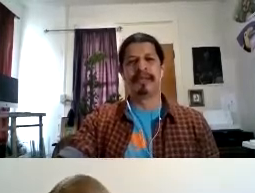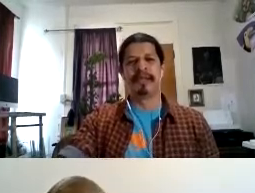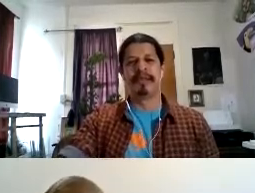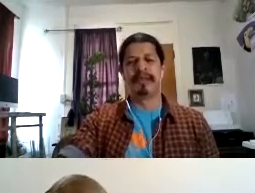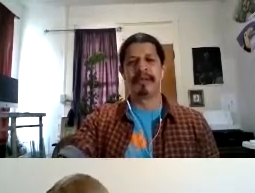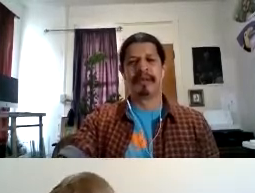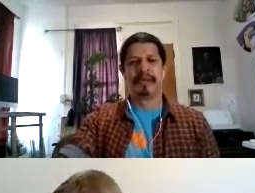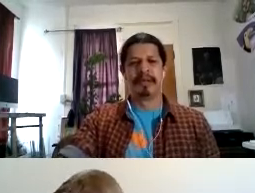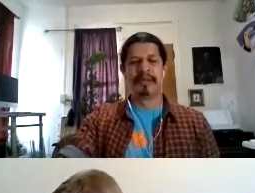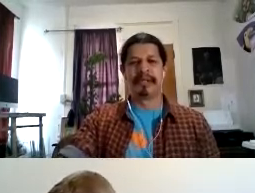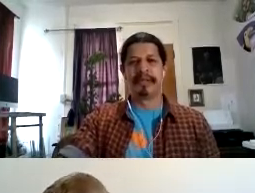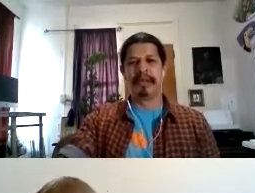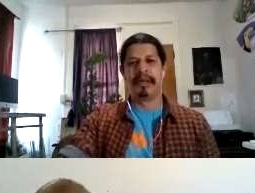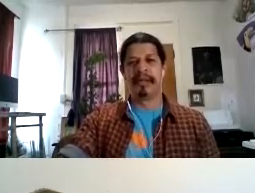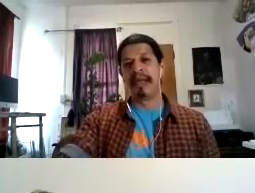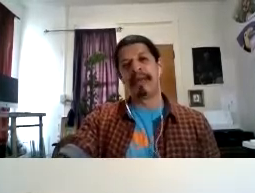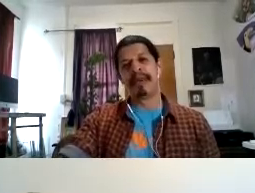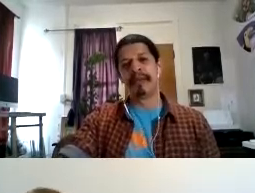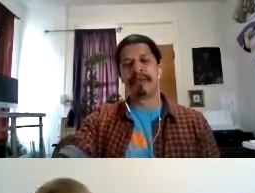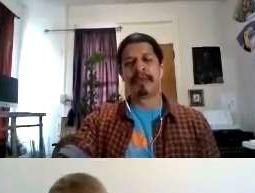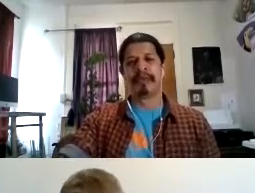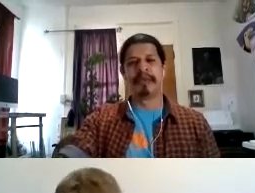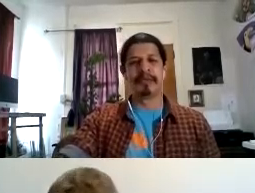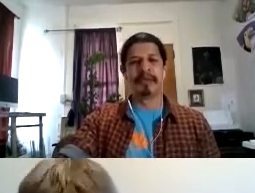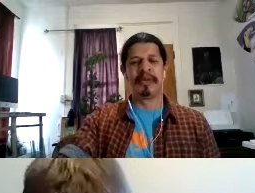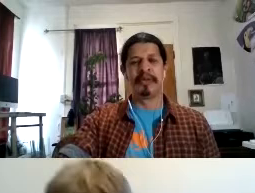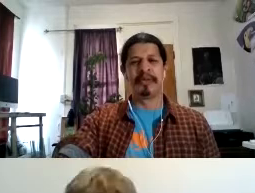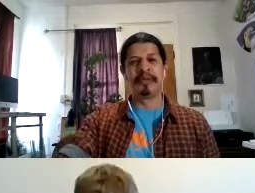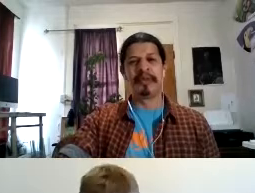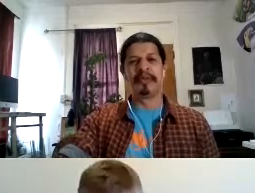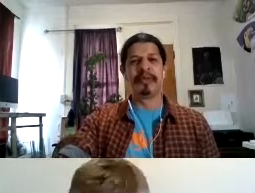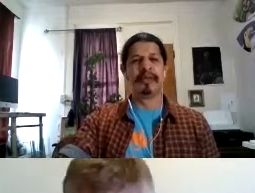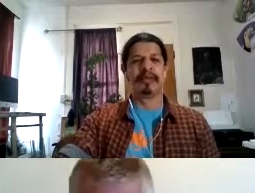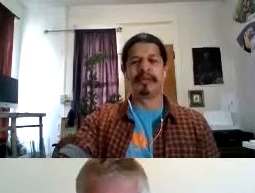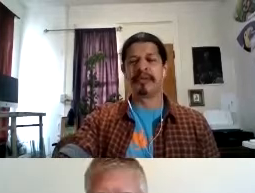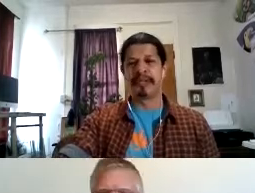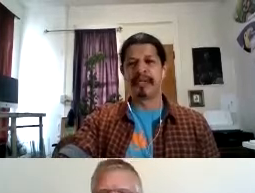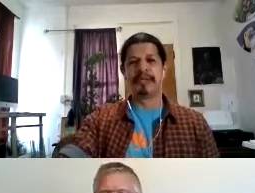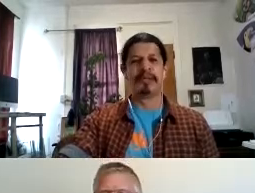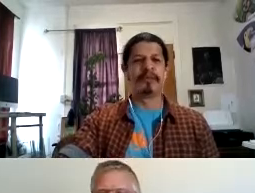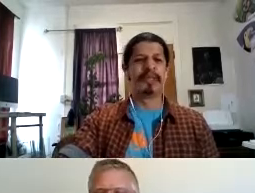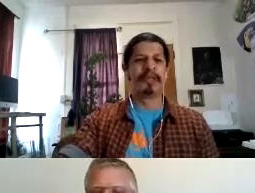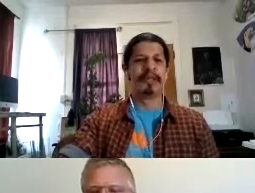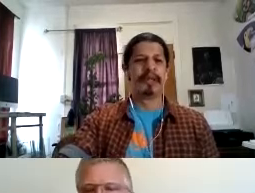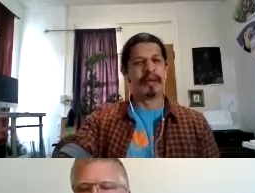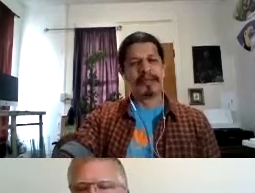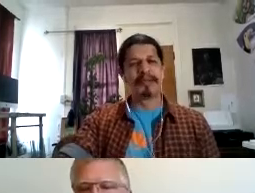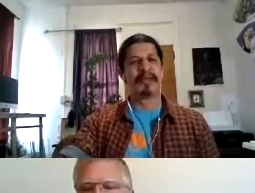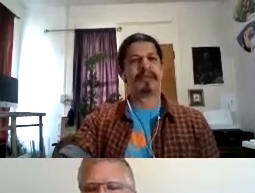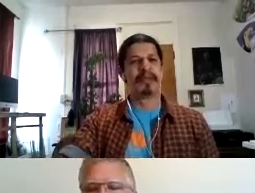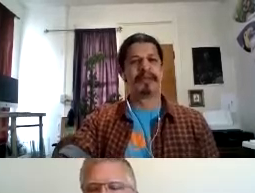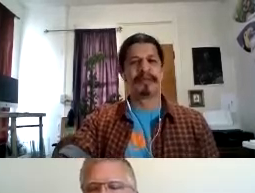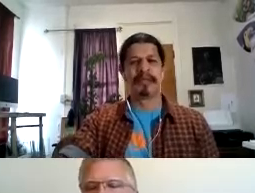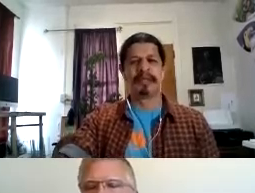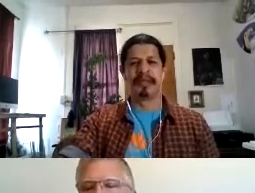There's a chance that if you're using an iPad or you're doing it through your phone, this could change. But normally, I believe